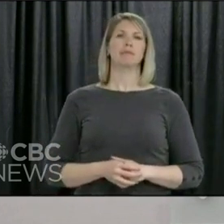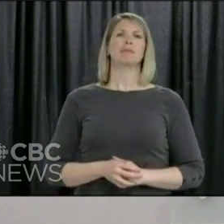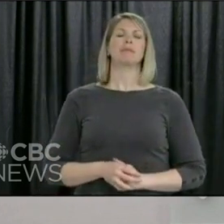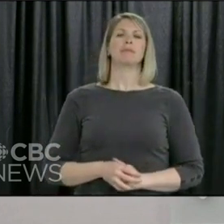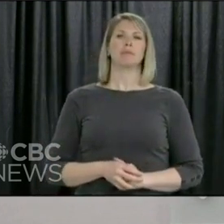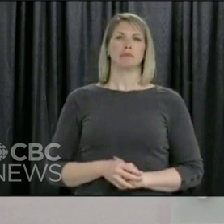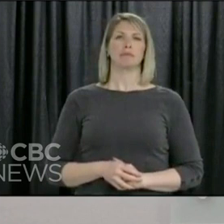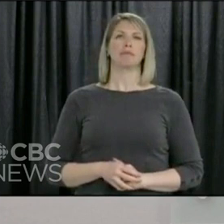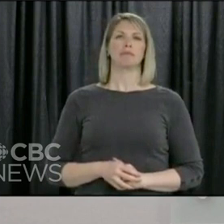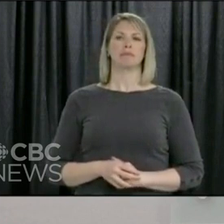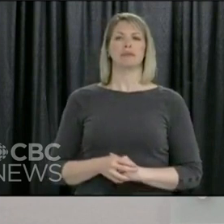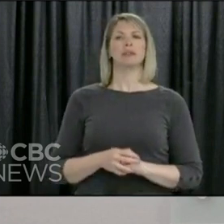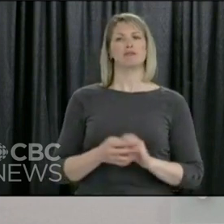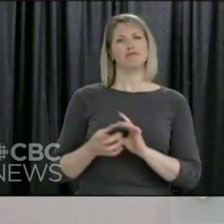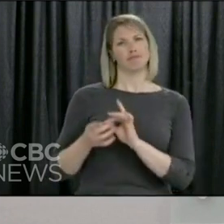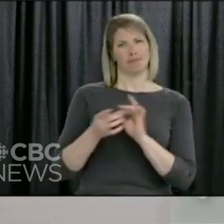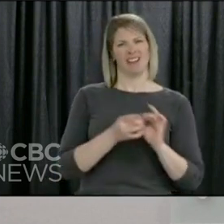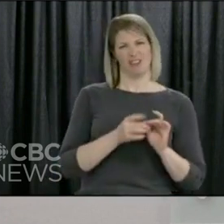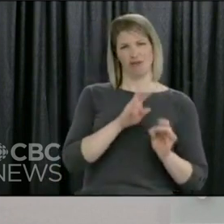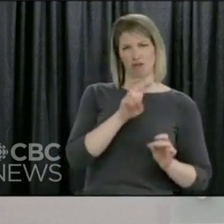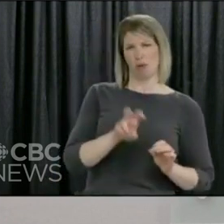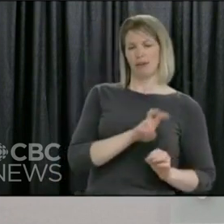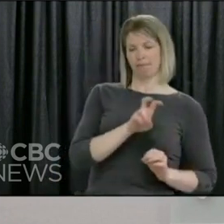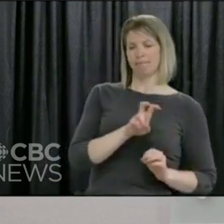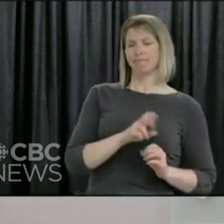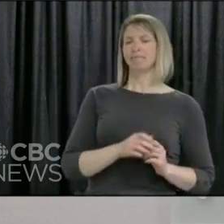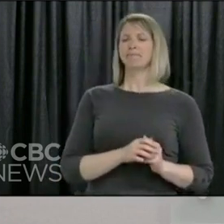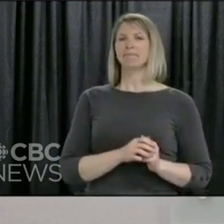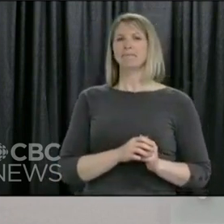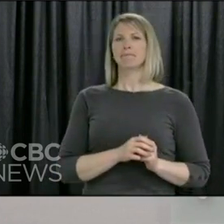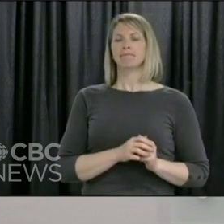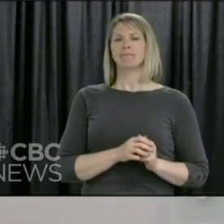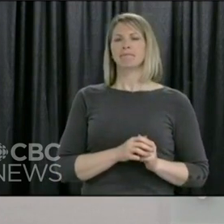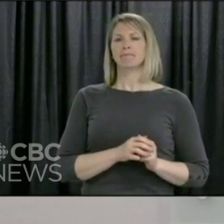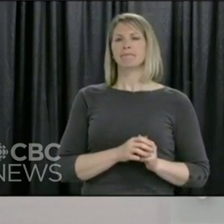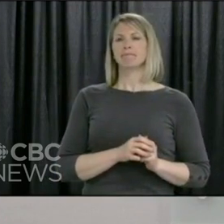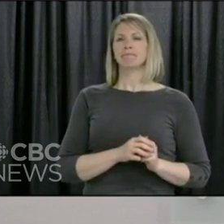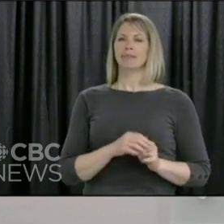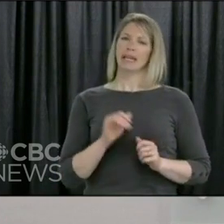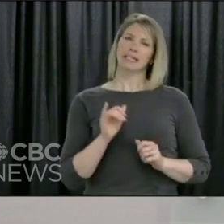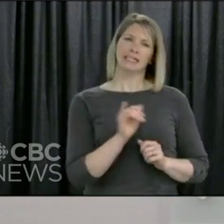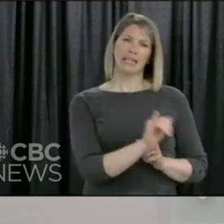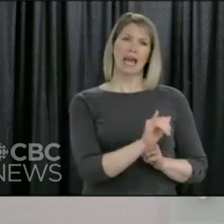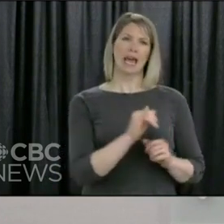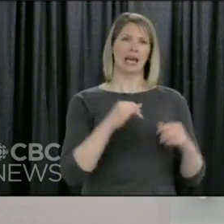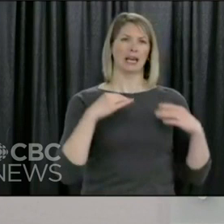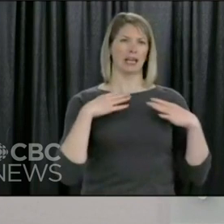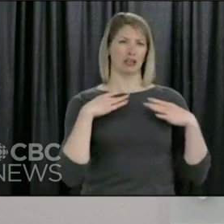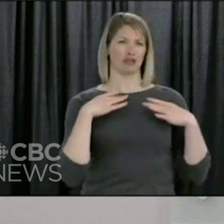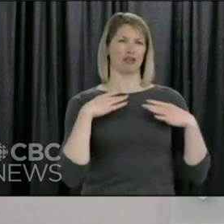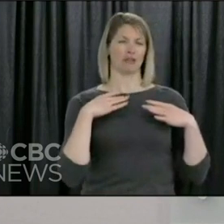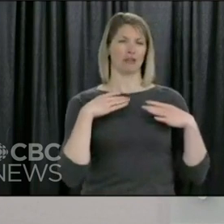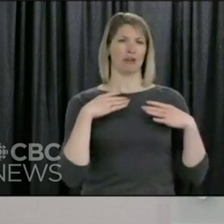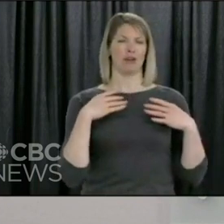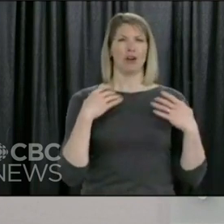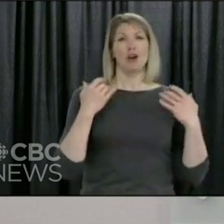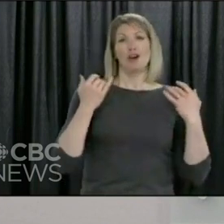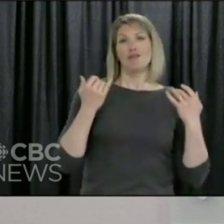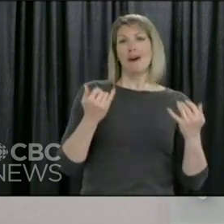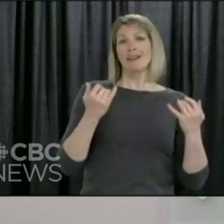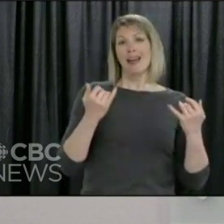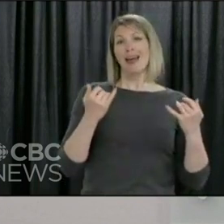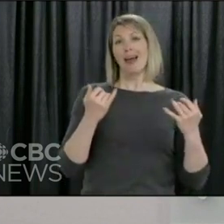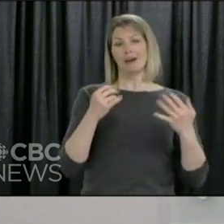On the line of that questioning, when it comes to staycation, we still don't know under what conditions we're going